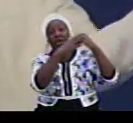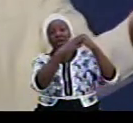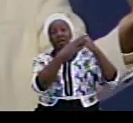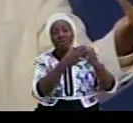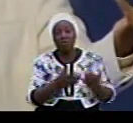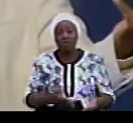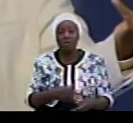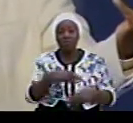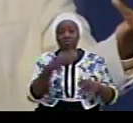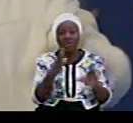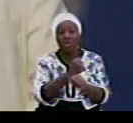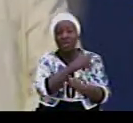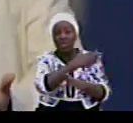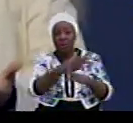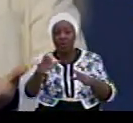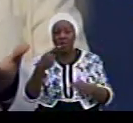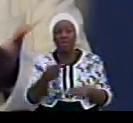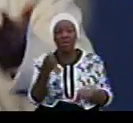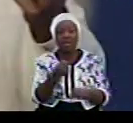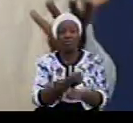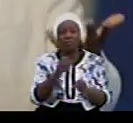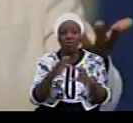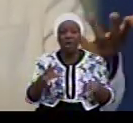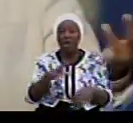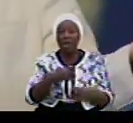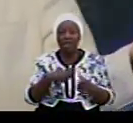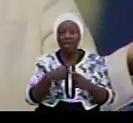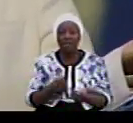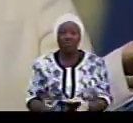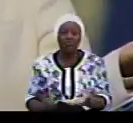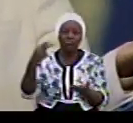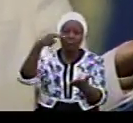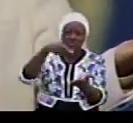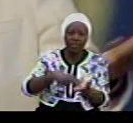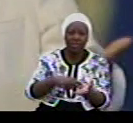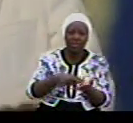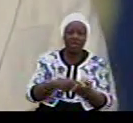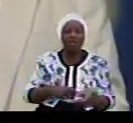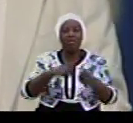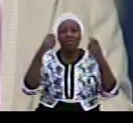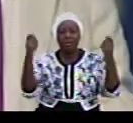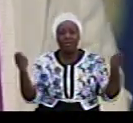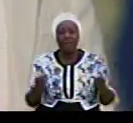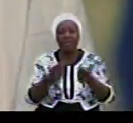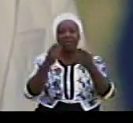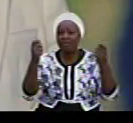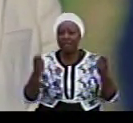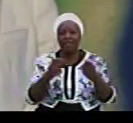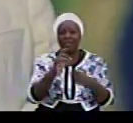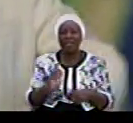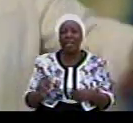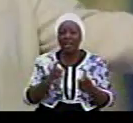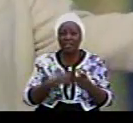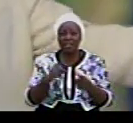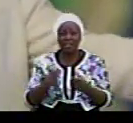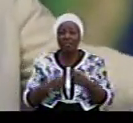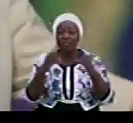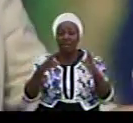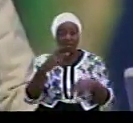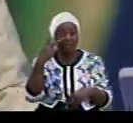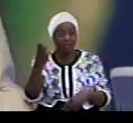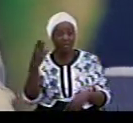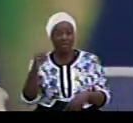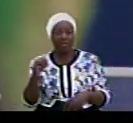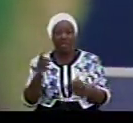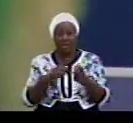rolled away the stone, and he rose up triumphantly. And Mary saw him, and the